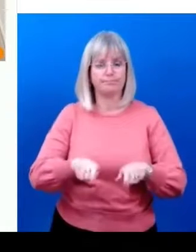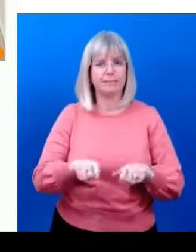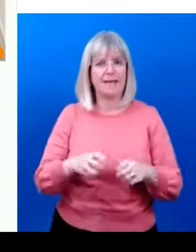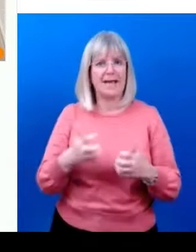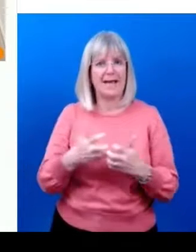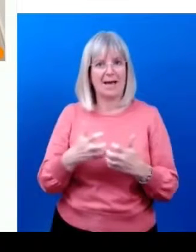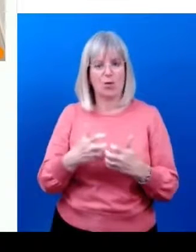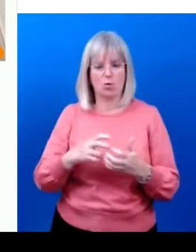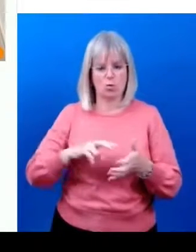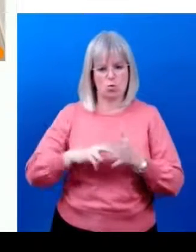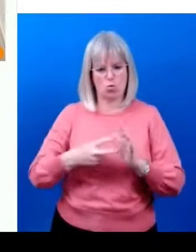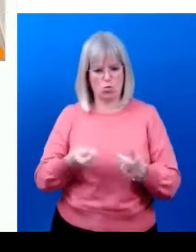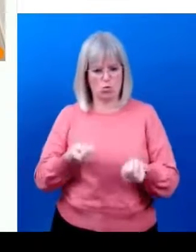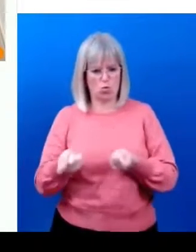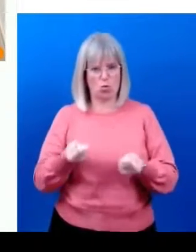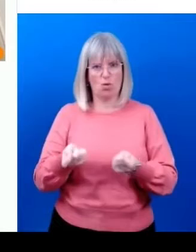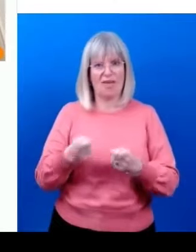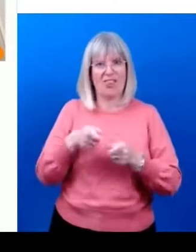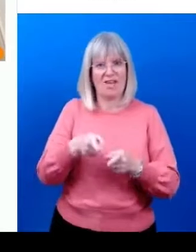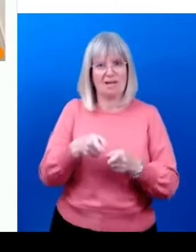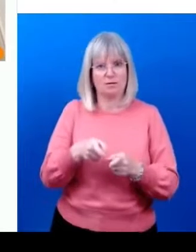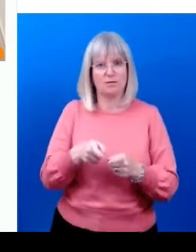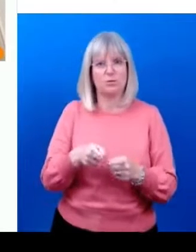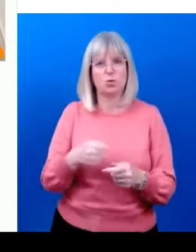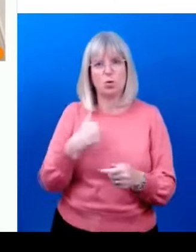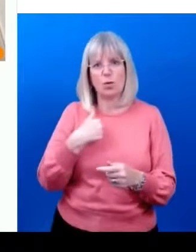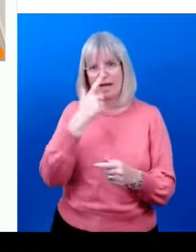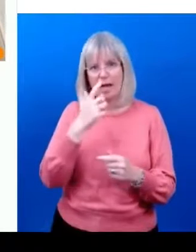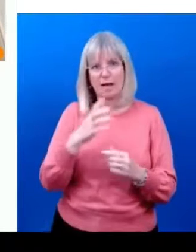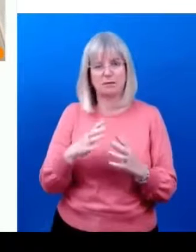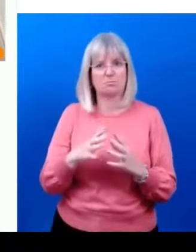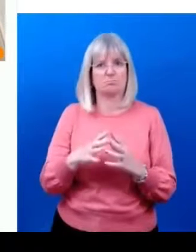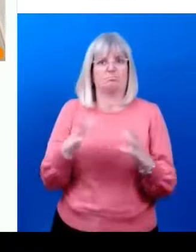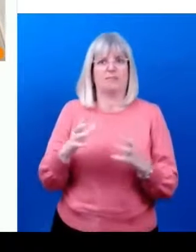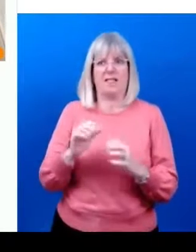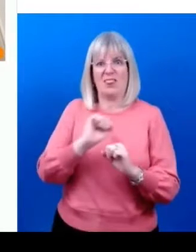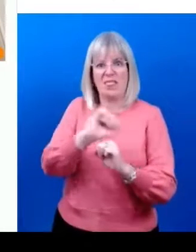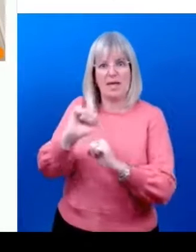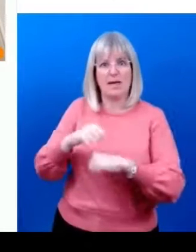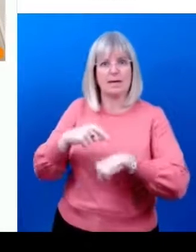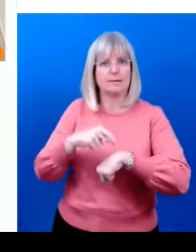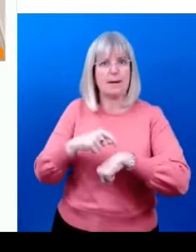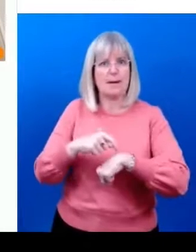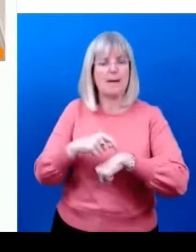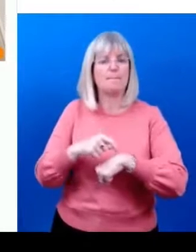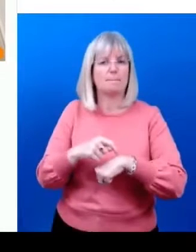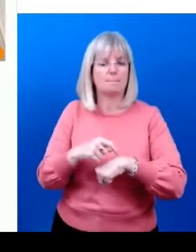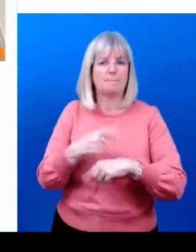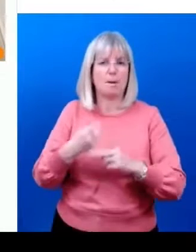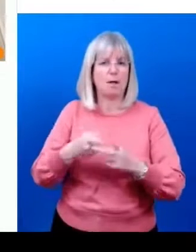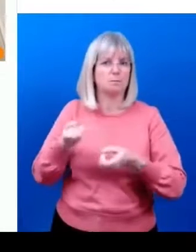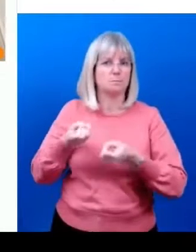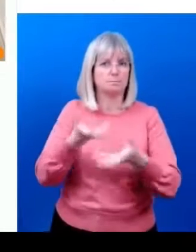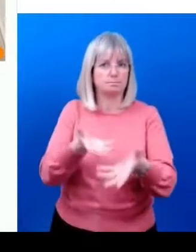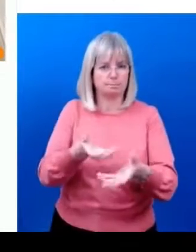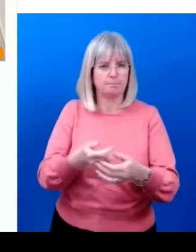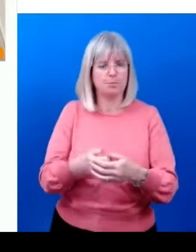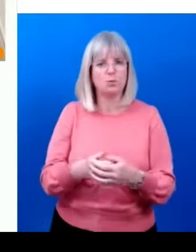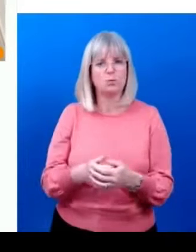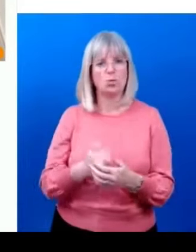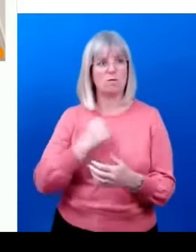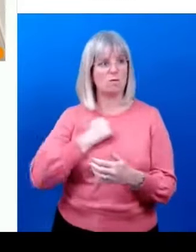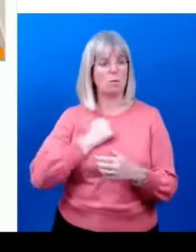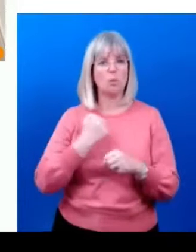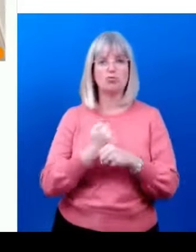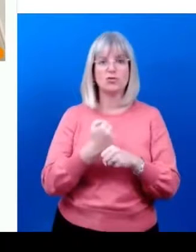essentially maximize on their time and their output? And I think that's, from a production side of things, I think that's the